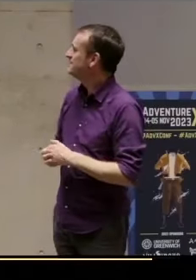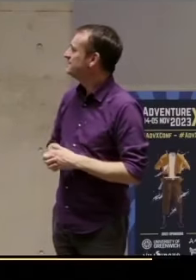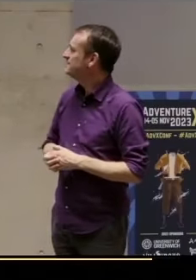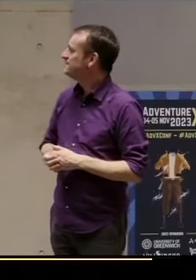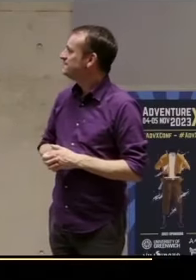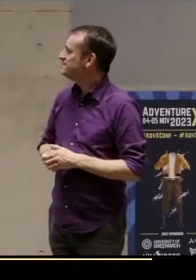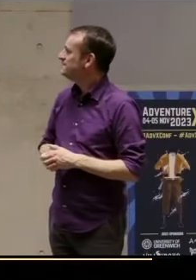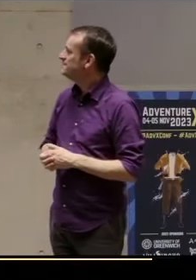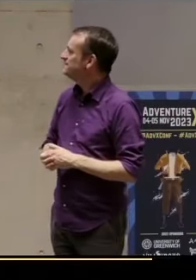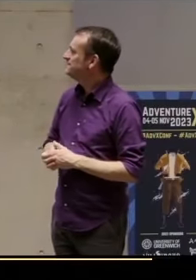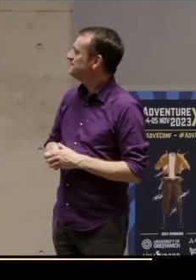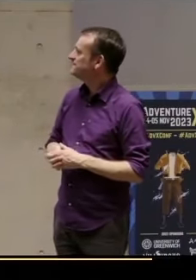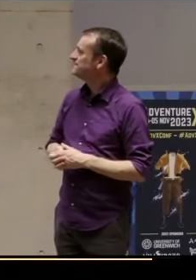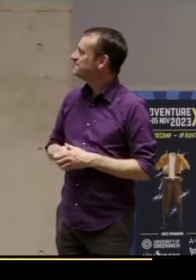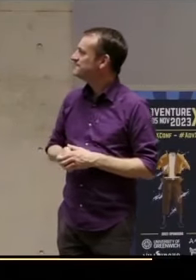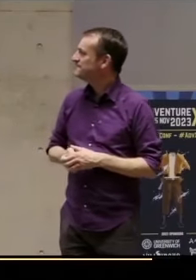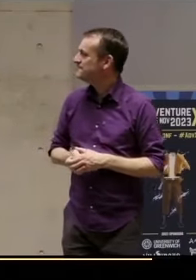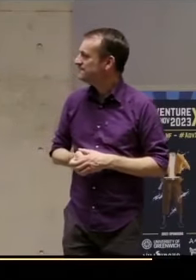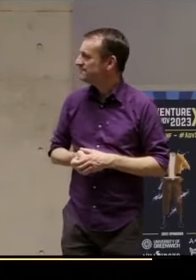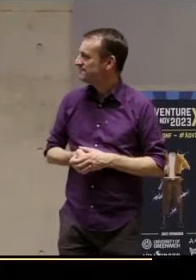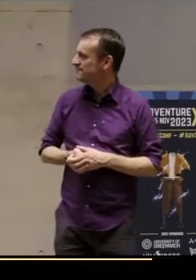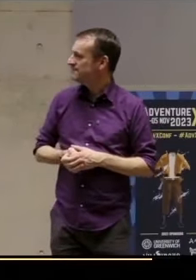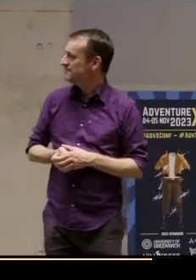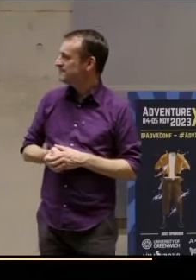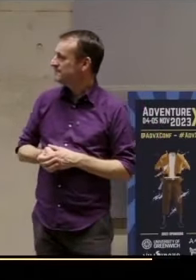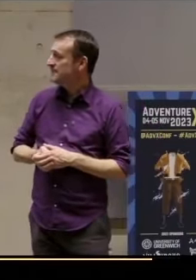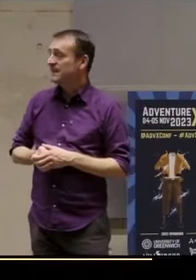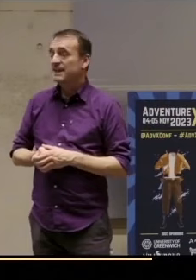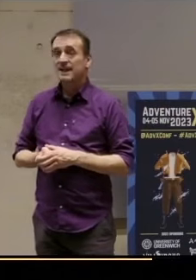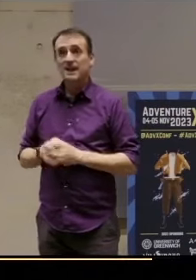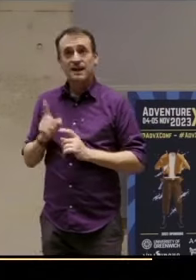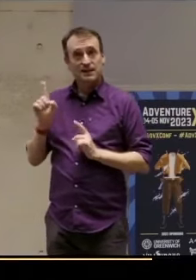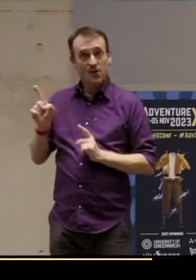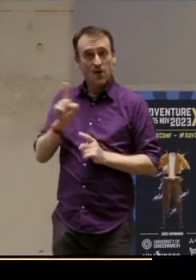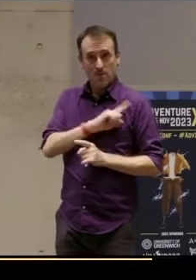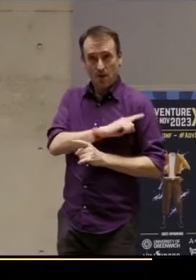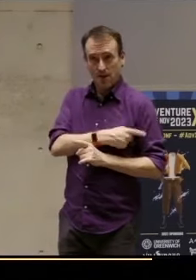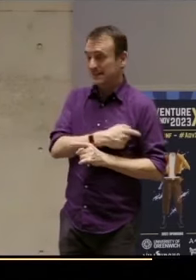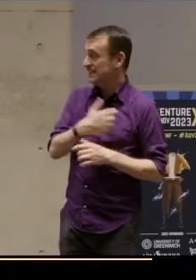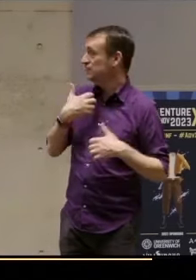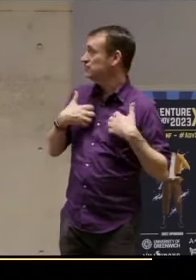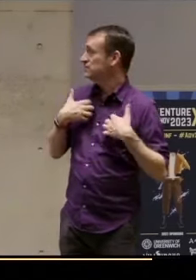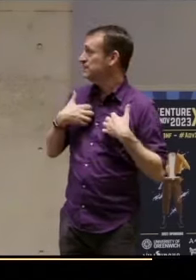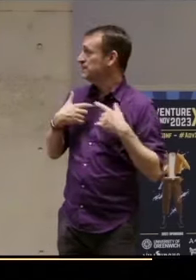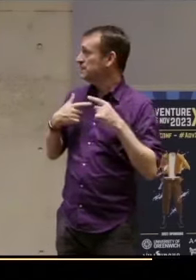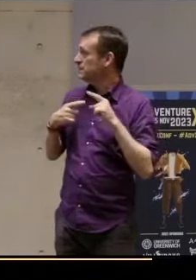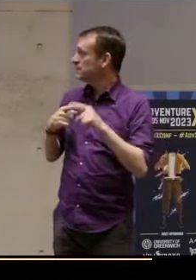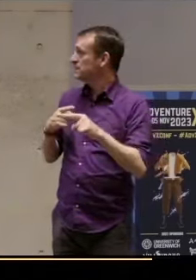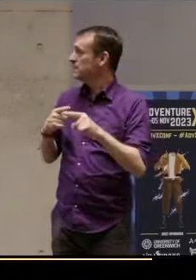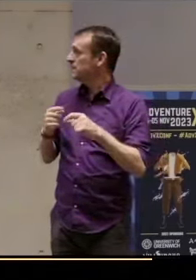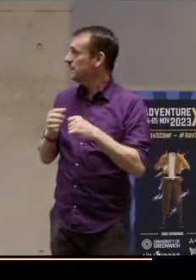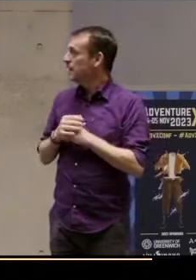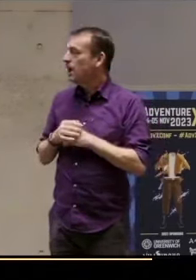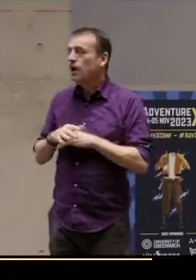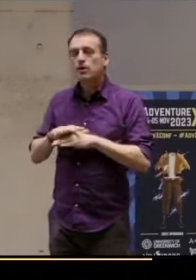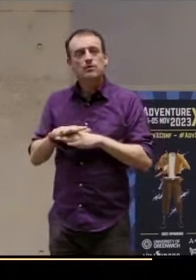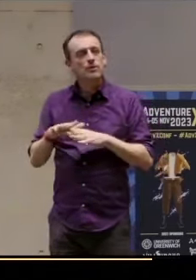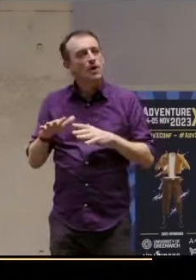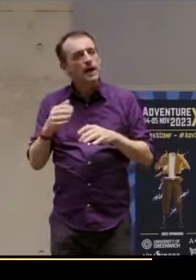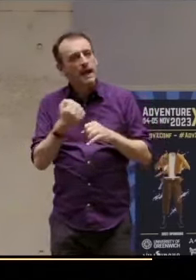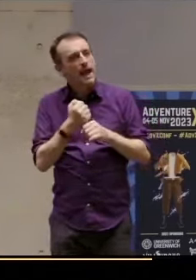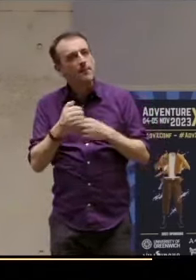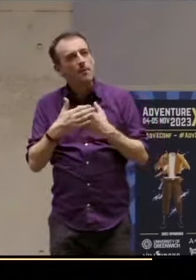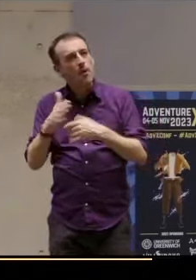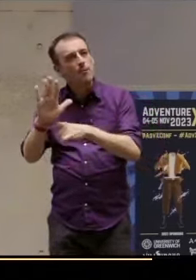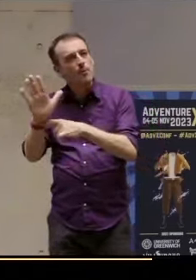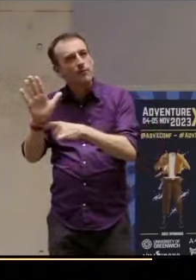Okay, so we start with Poland, and interestingly, with not a game, but a movie. Because the very